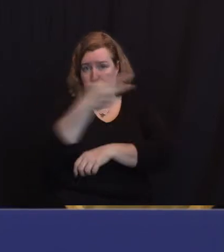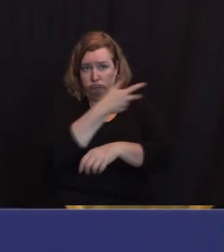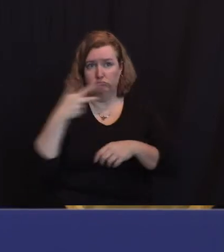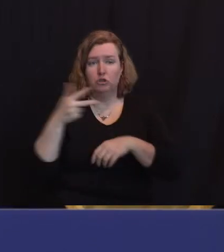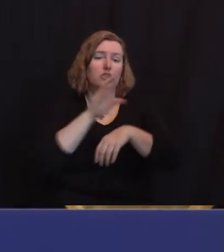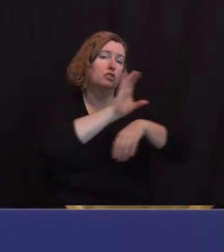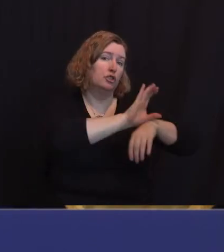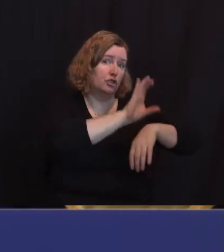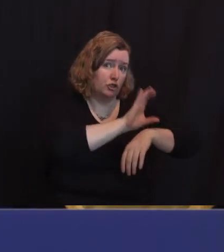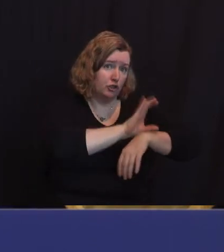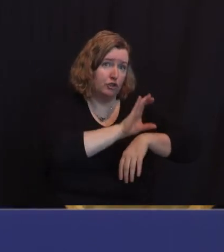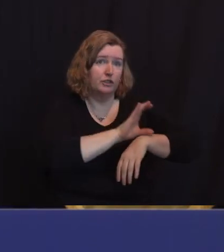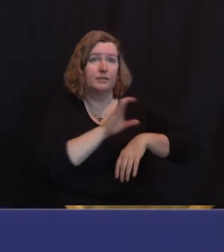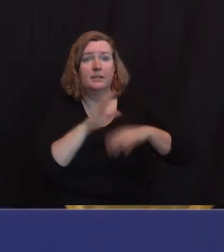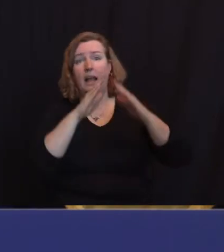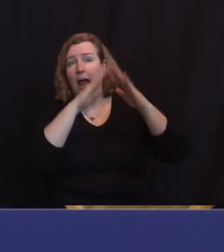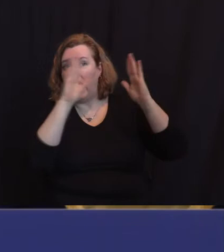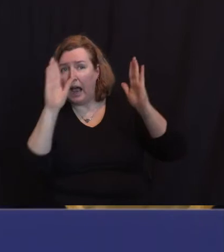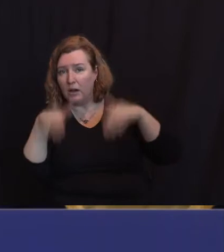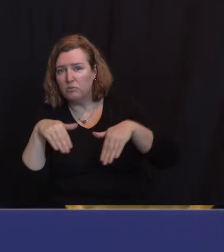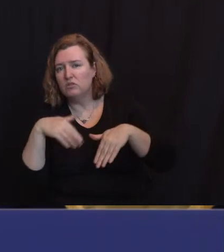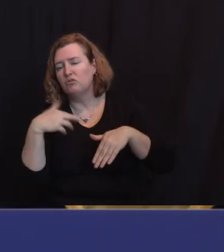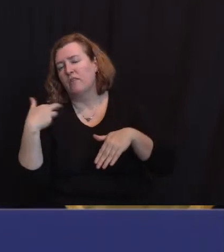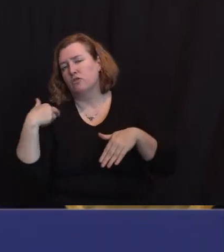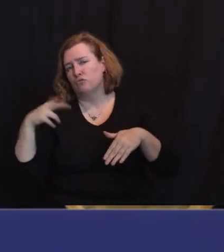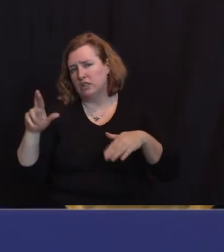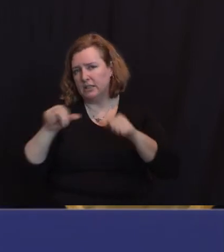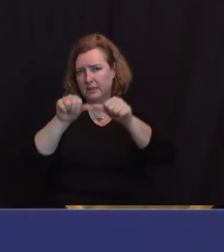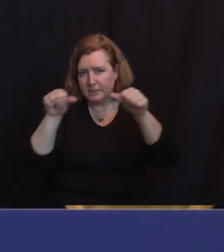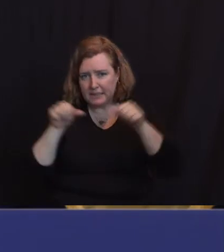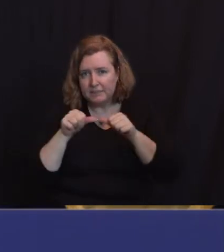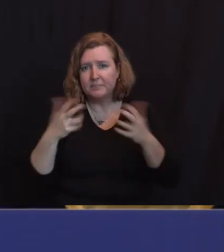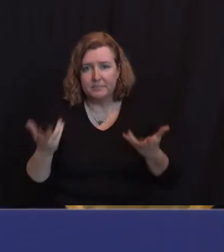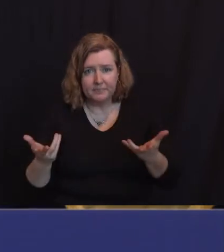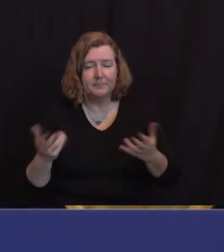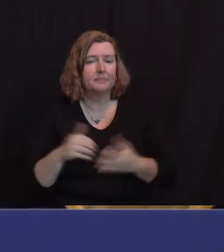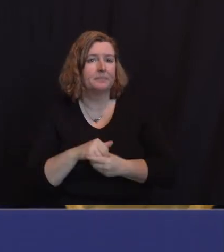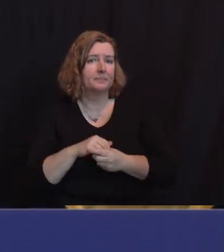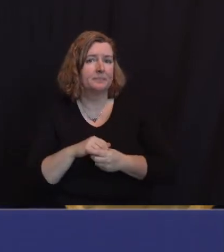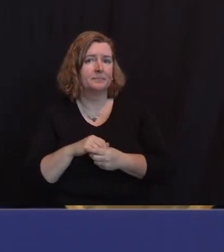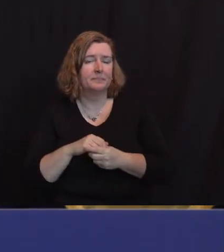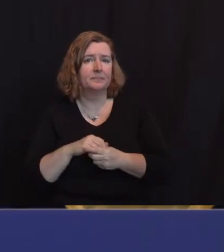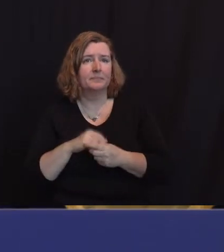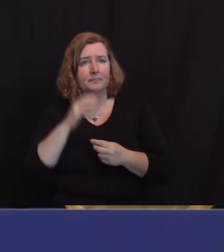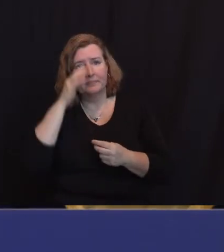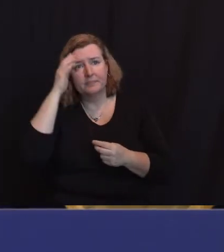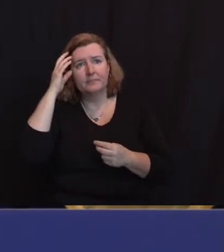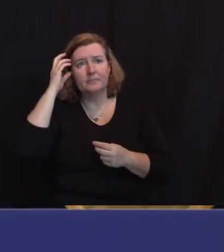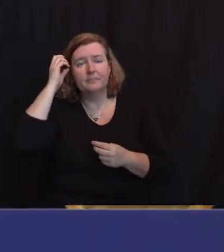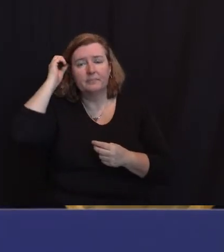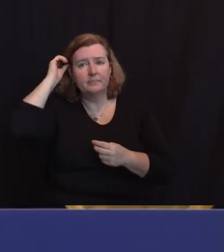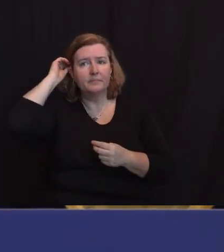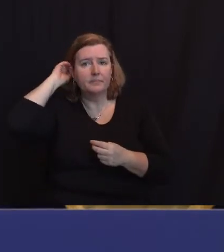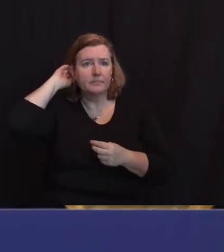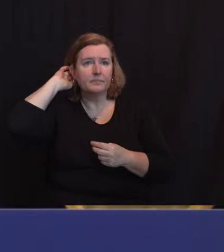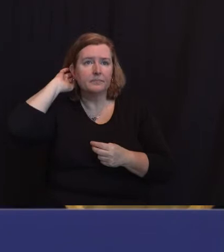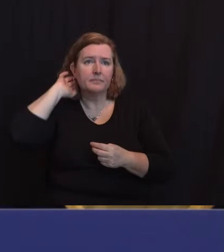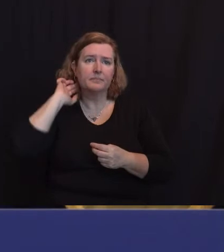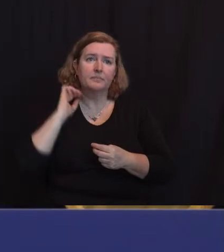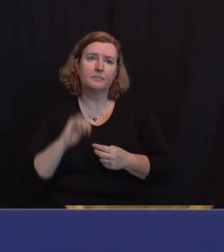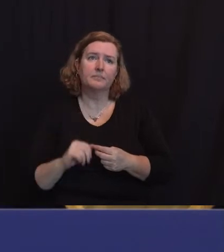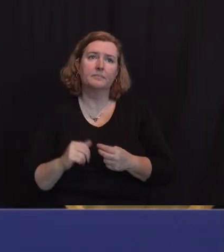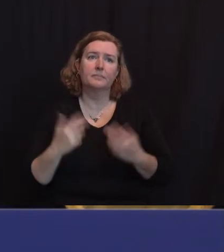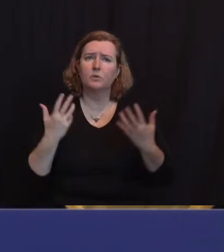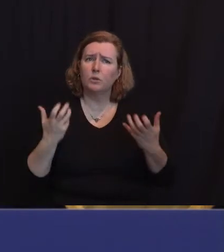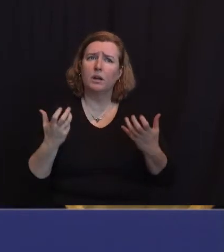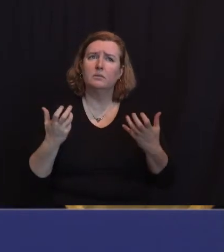models to visibly get vaccinated. It's putting locations into communities like